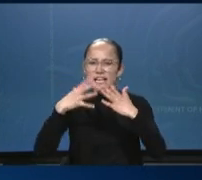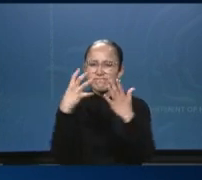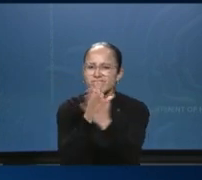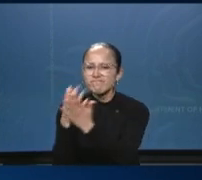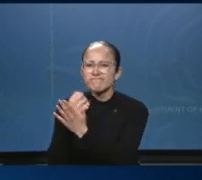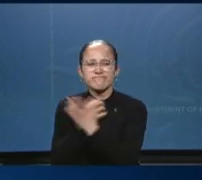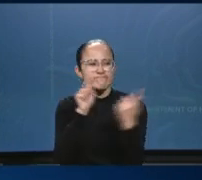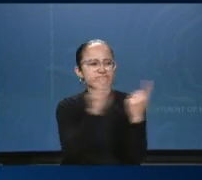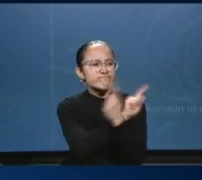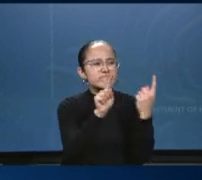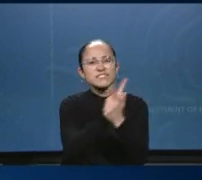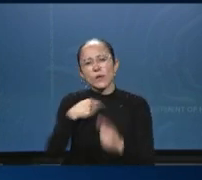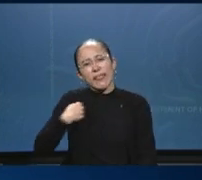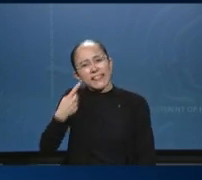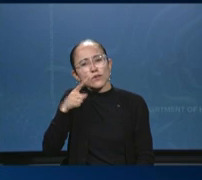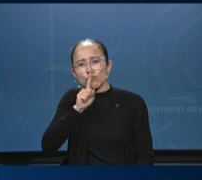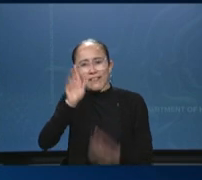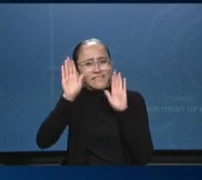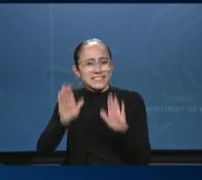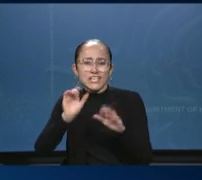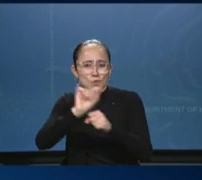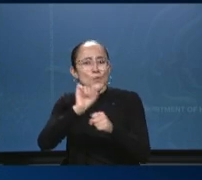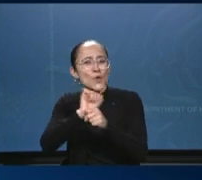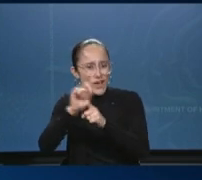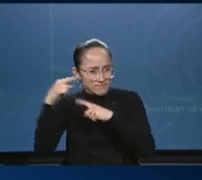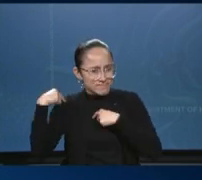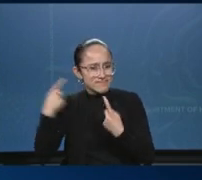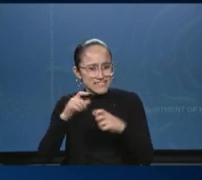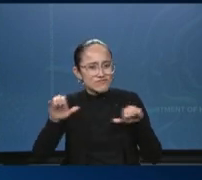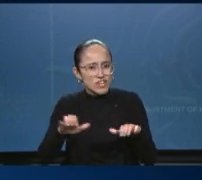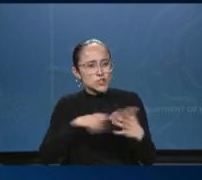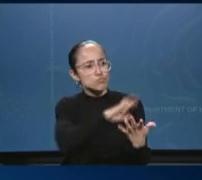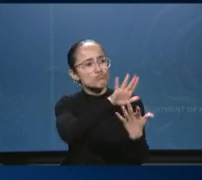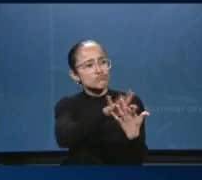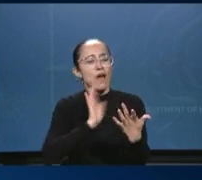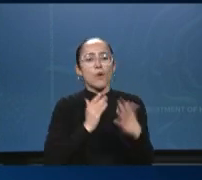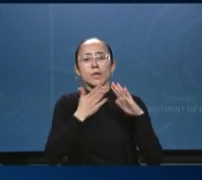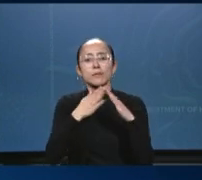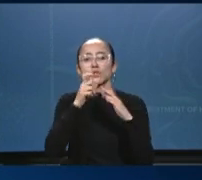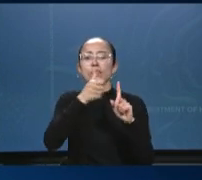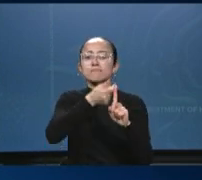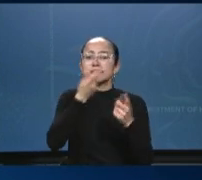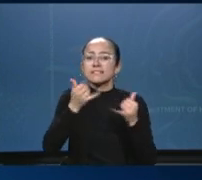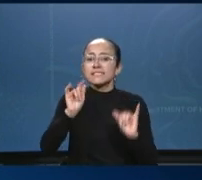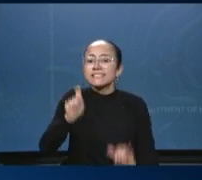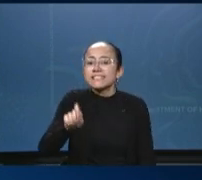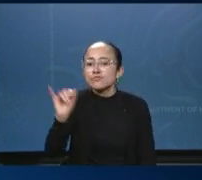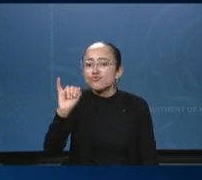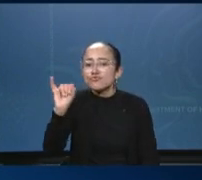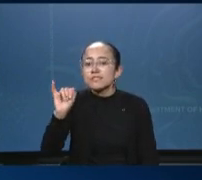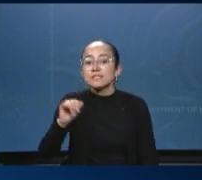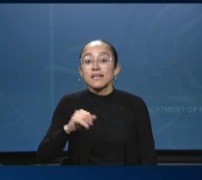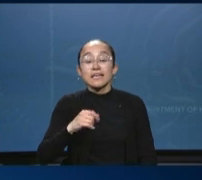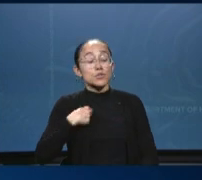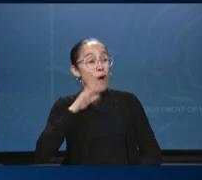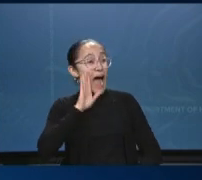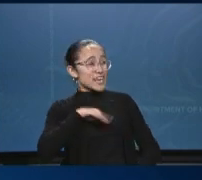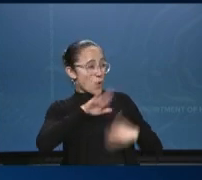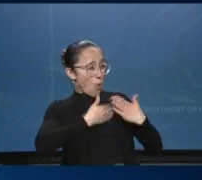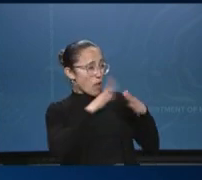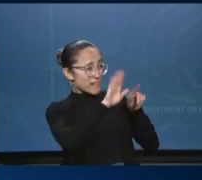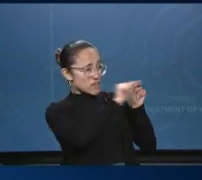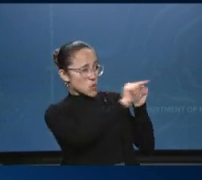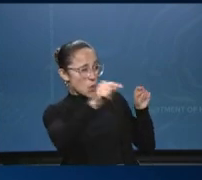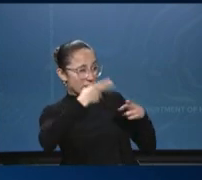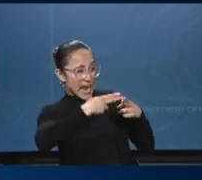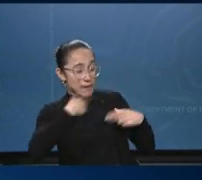in reaching out to some of our communities that are in need. Acting Assistant Secretary Cordero, see, I know all these people's names. I just don't